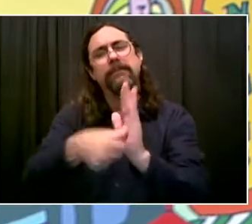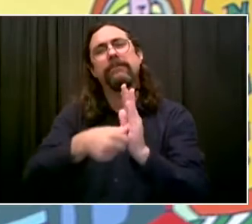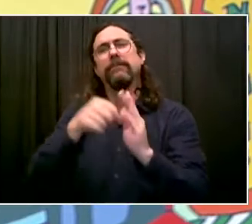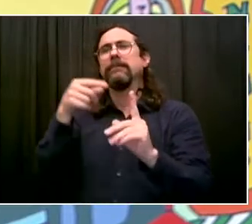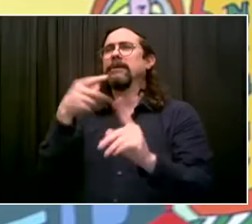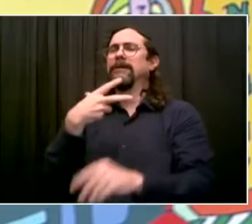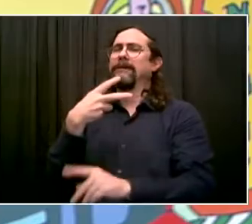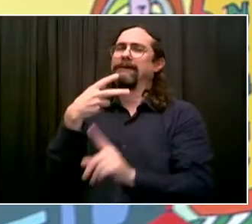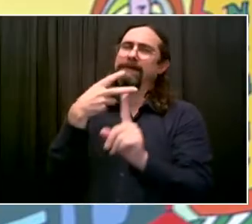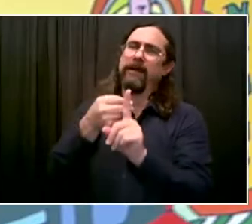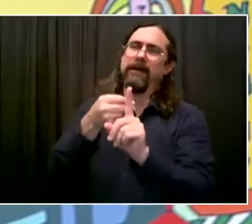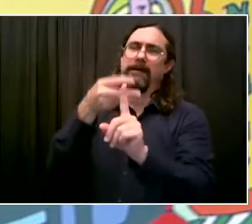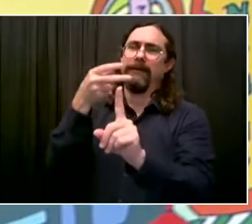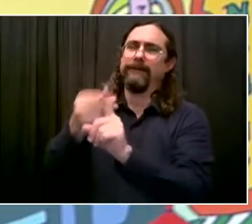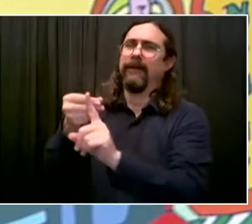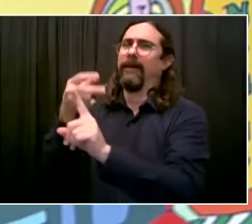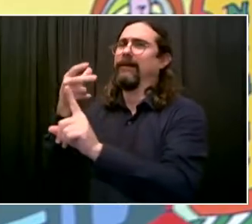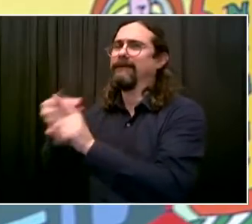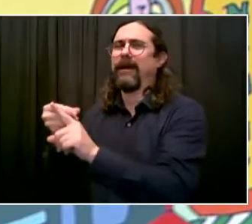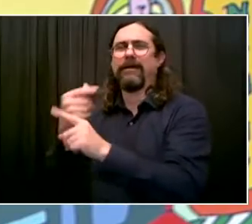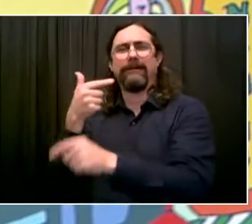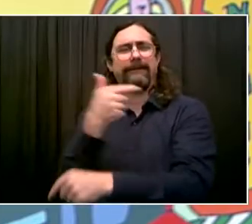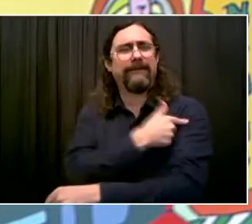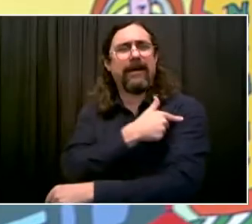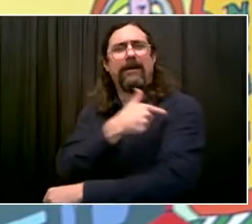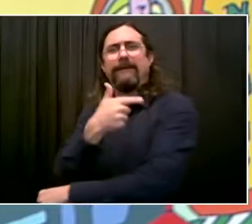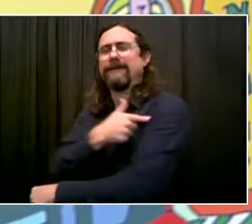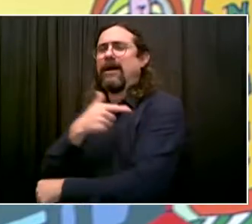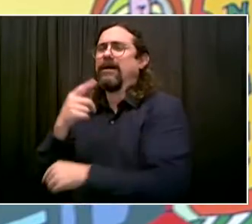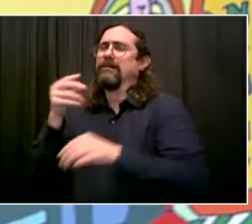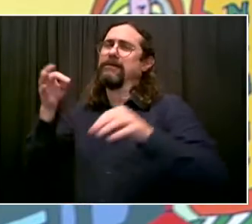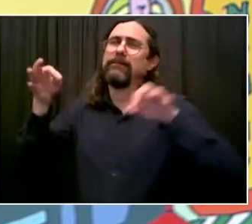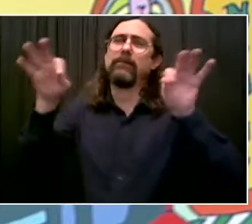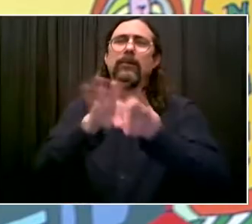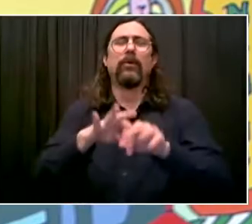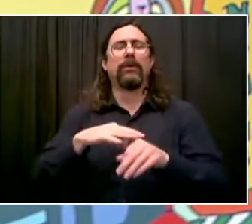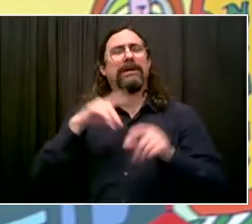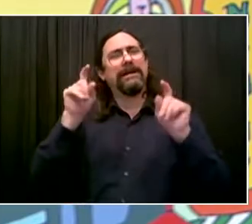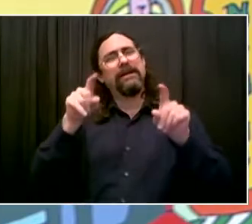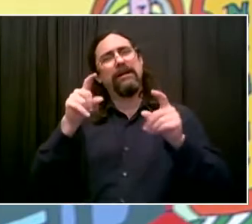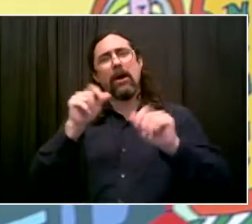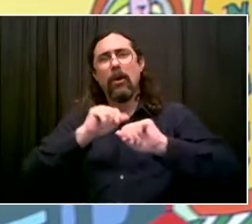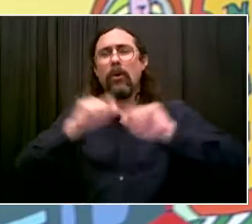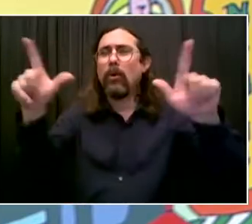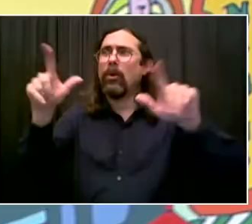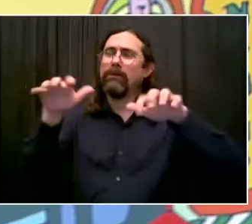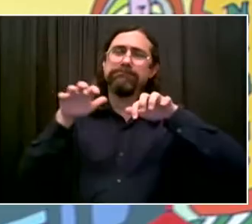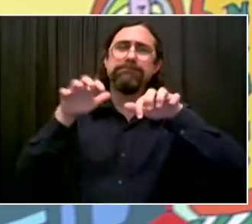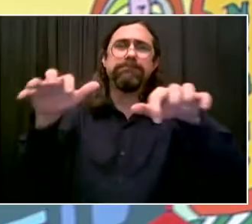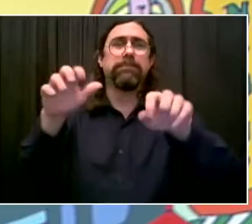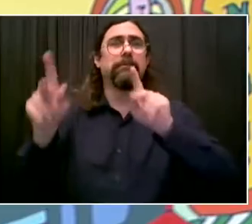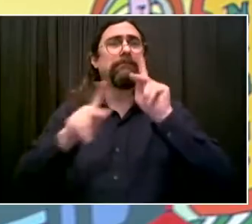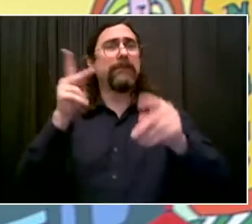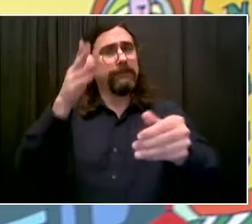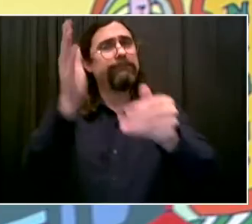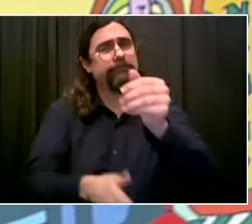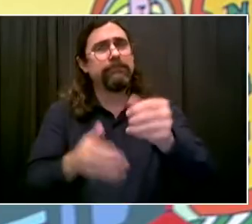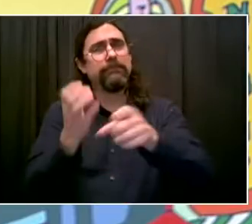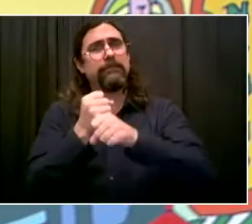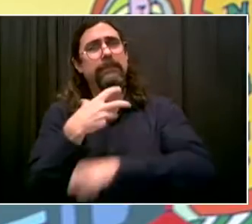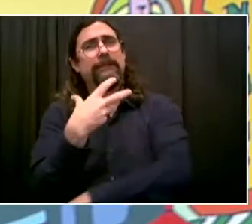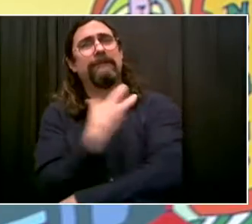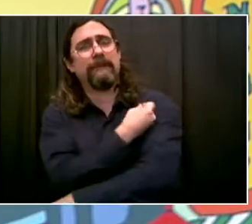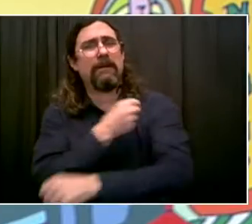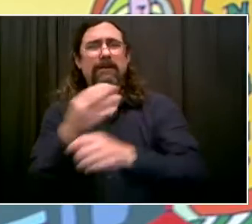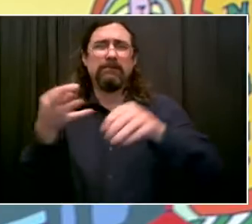all of us. And we're going to look back on the COVID era and what it taught us. And it was not, of course, just about